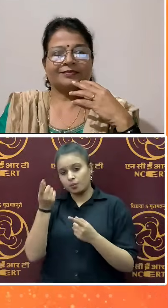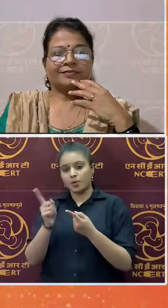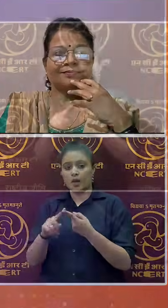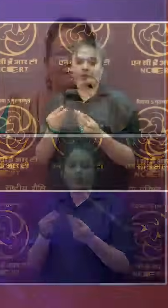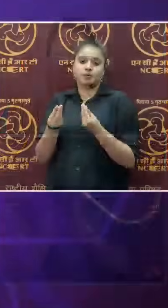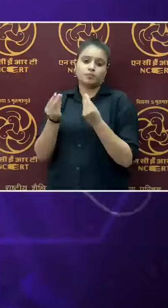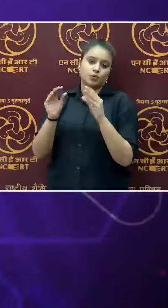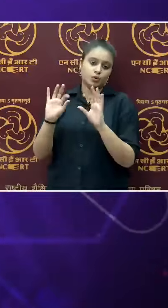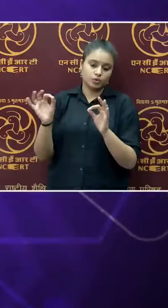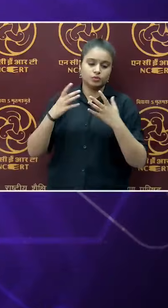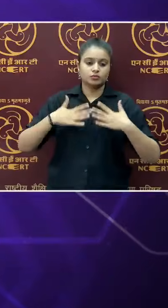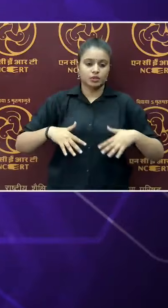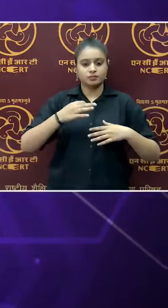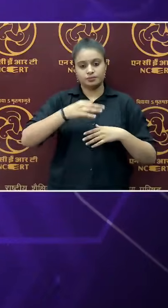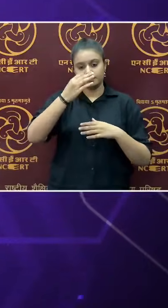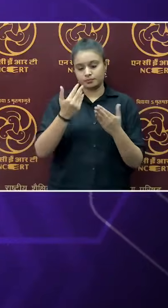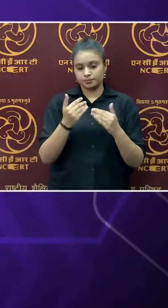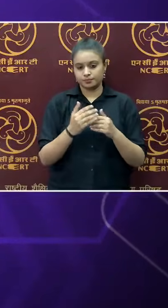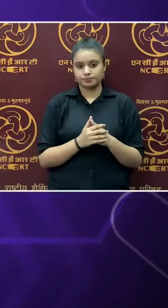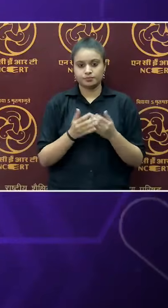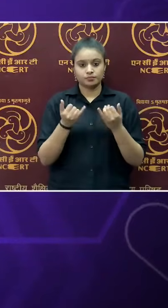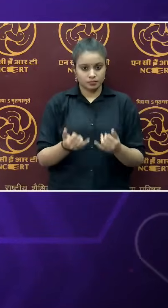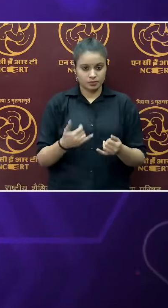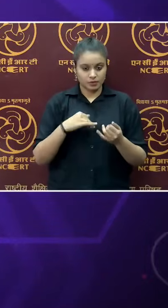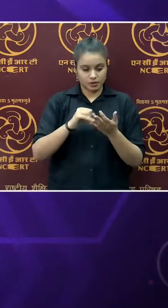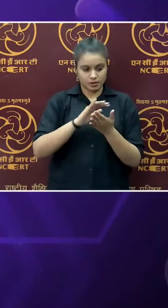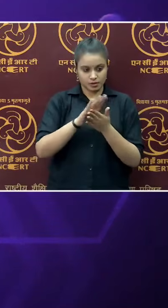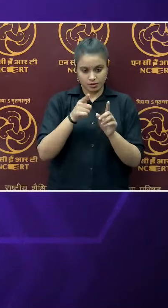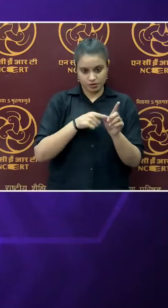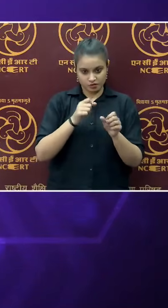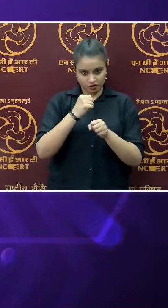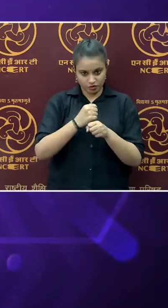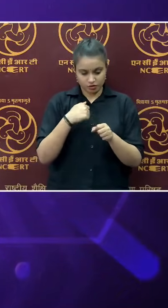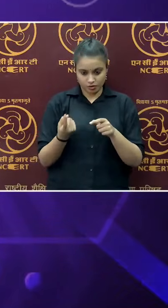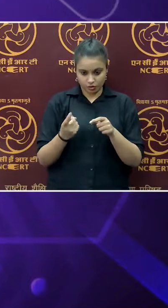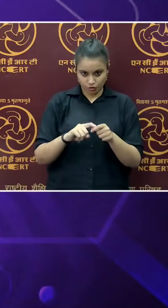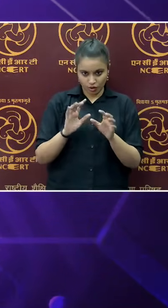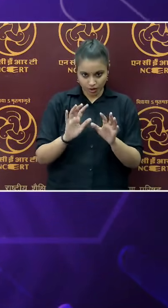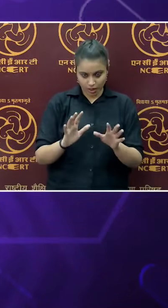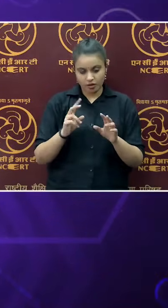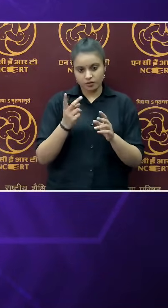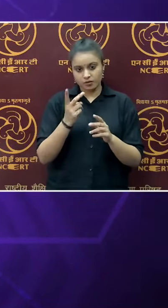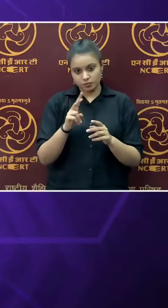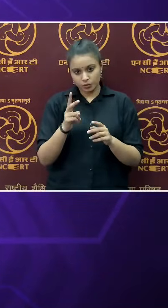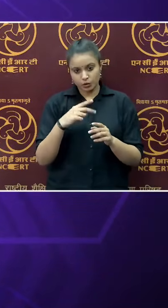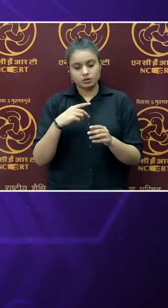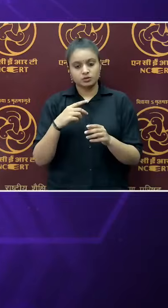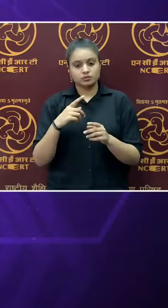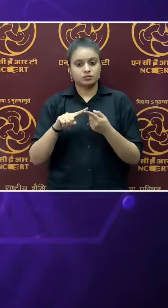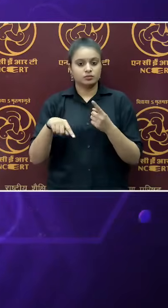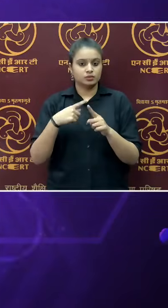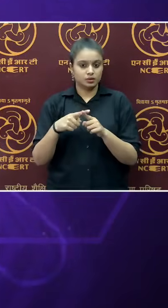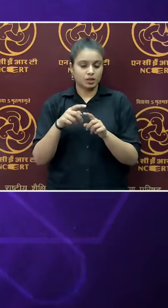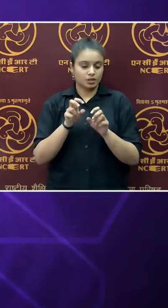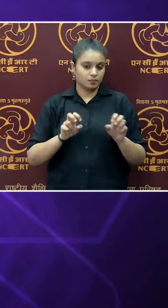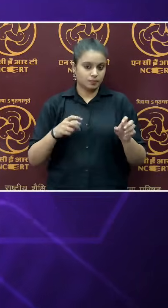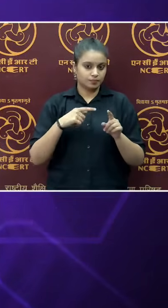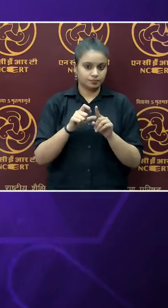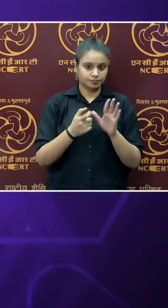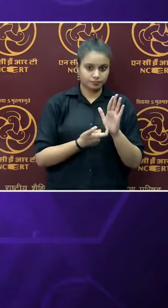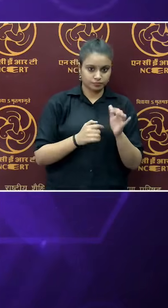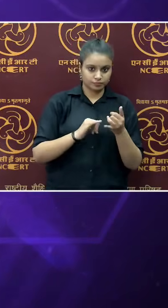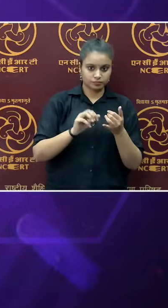ensure healthy futures. In today's Sahyog session, we are joined by our esteemed guest of panelist, Dr.